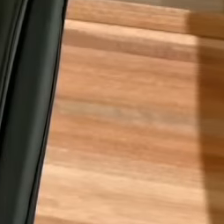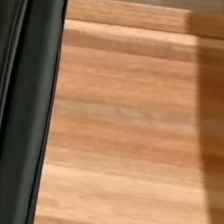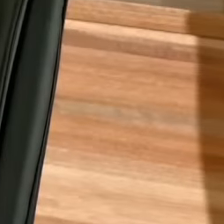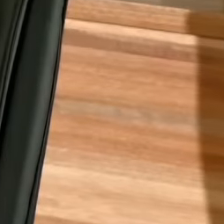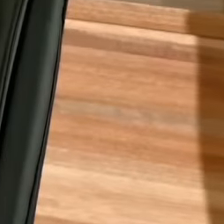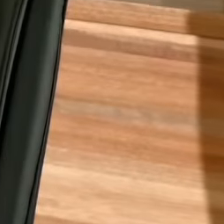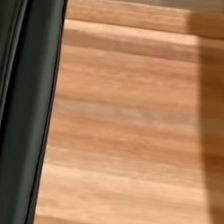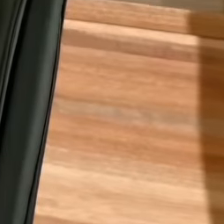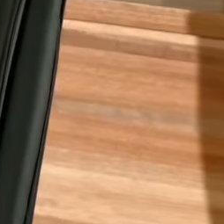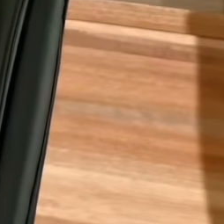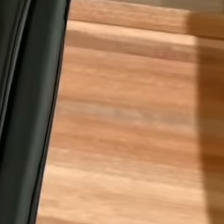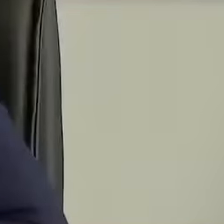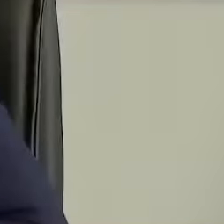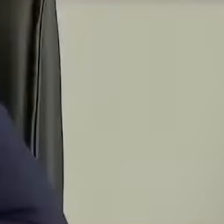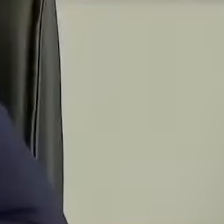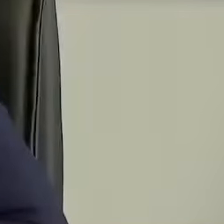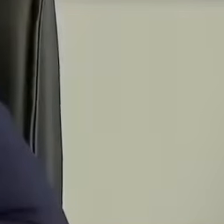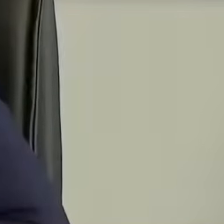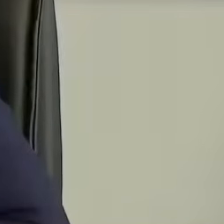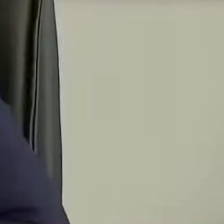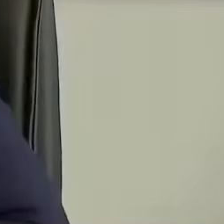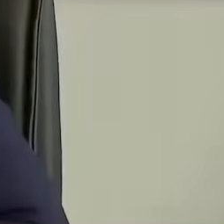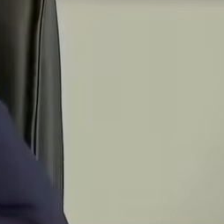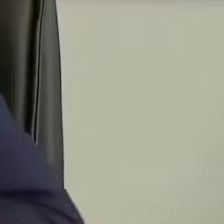And if I can just ask you to start there.